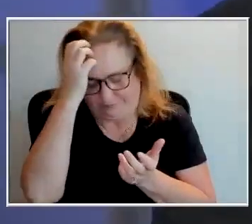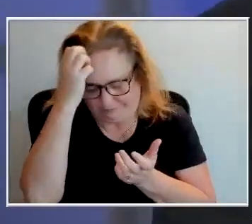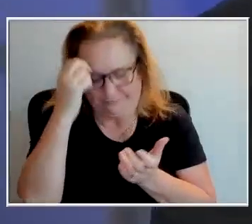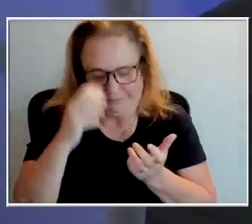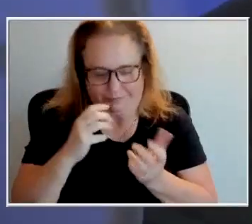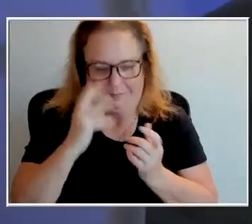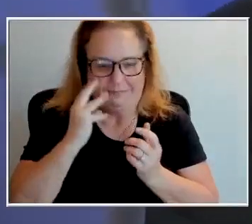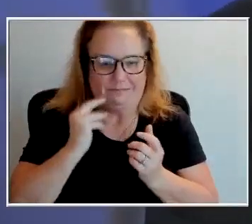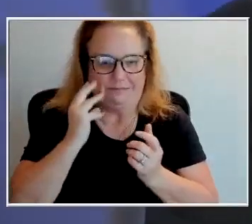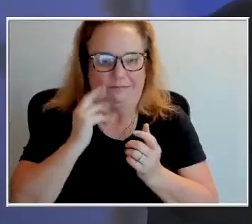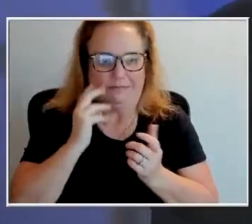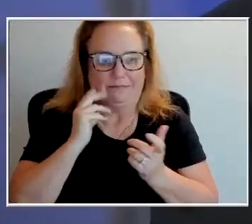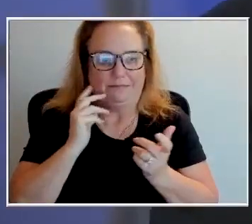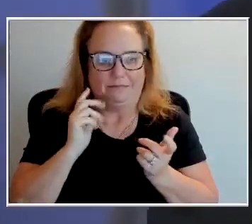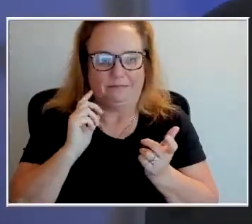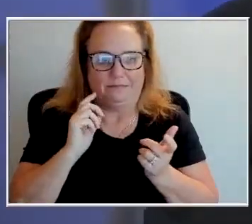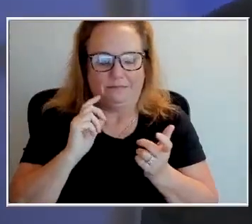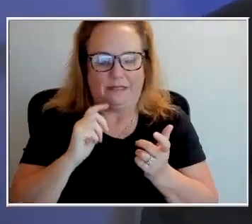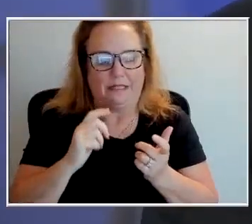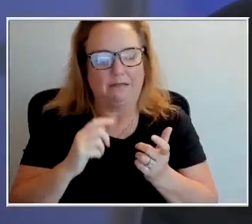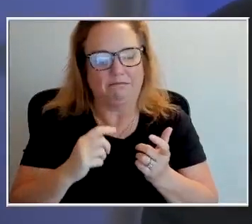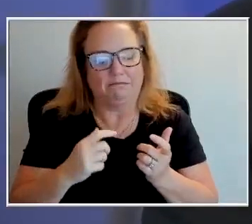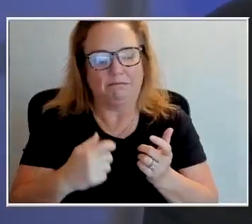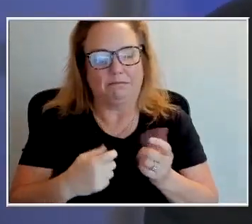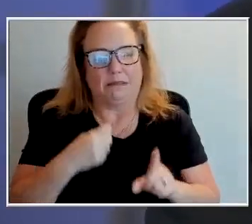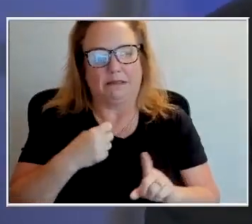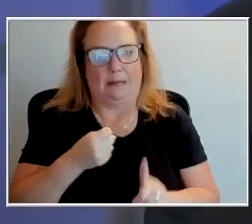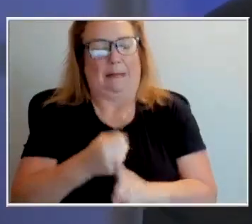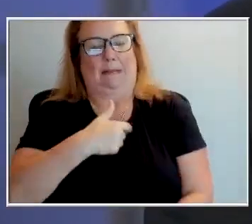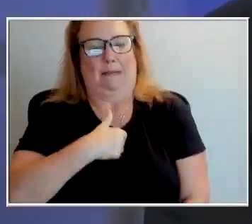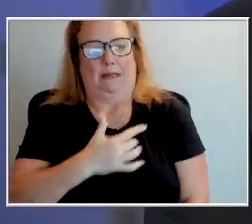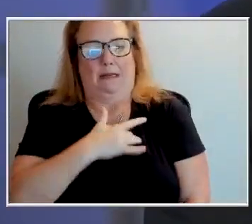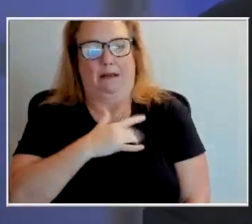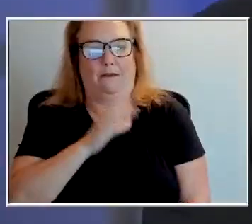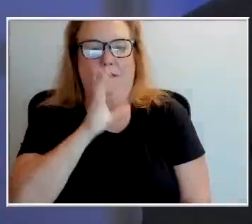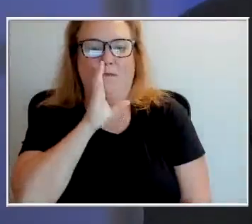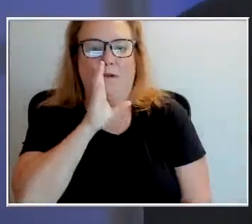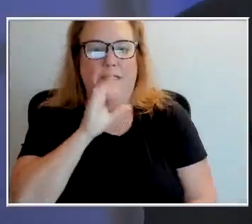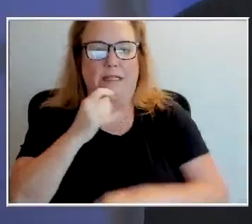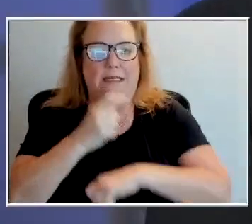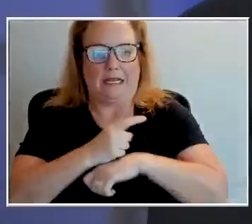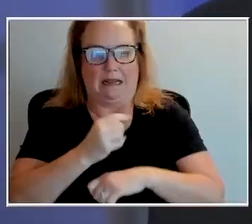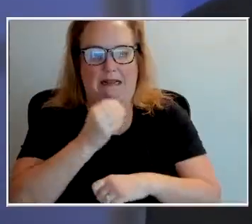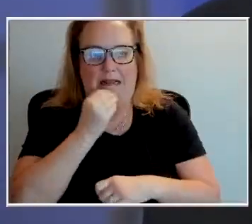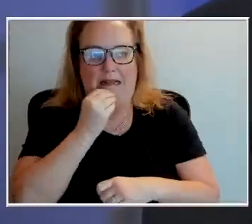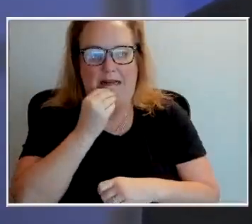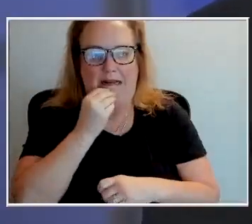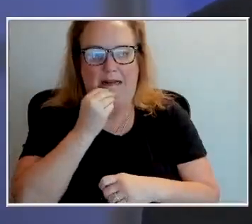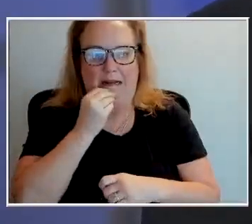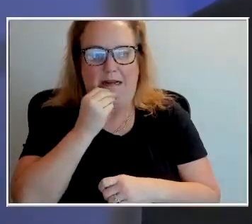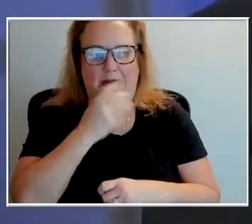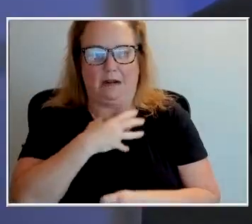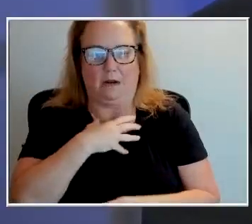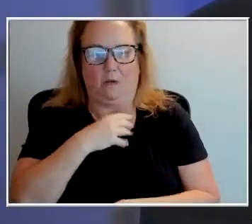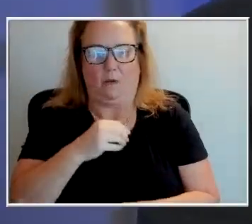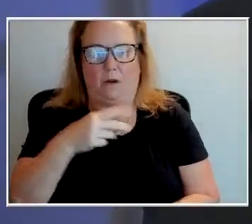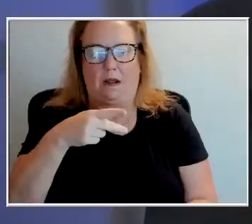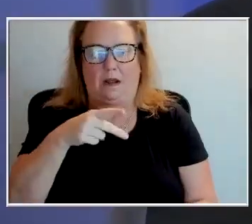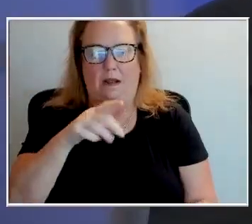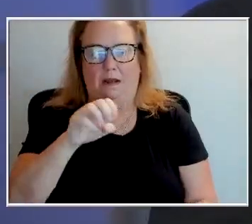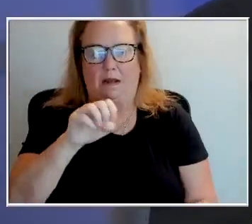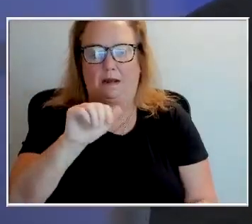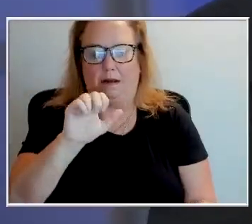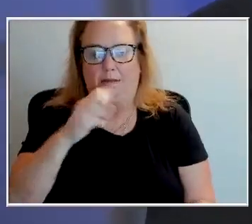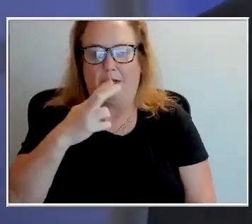did galvanize and it did resonate. And I do want you to know, for breakfast today, I ate a white peach from Canada, and